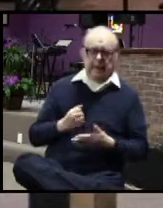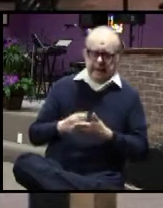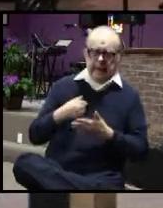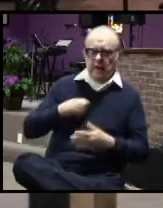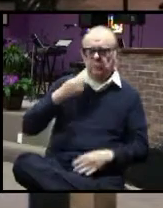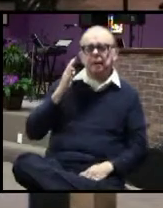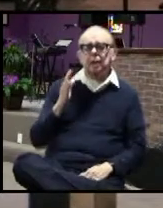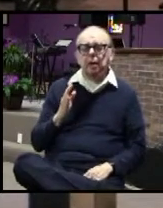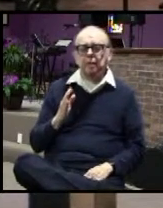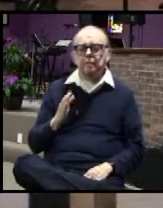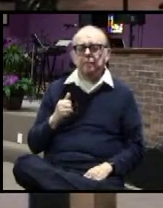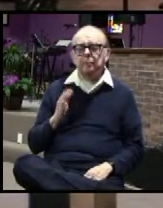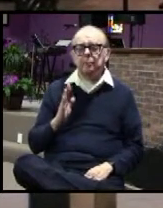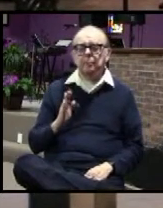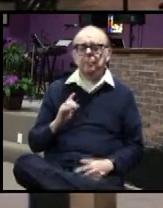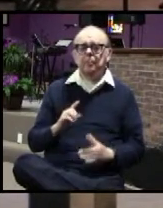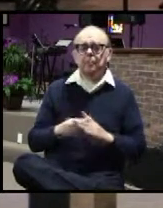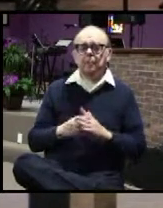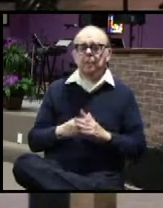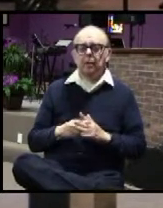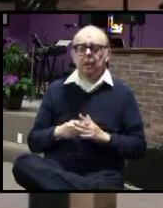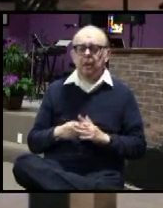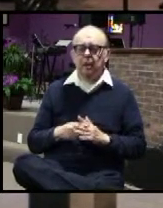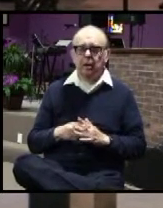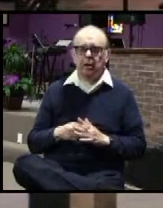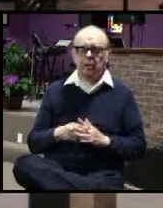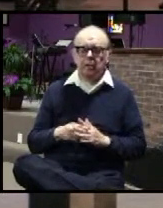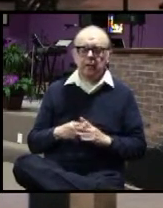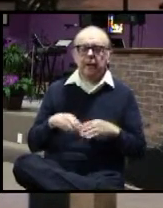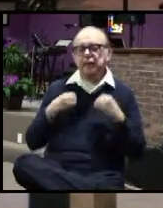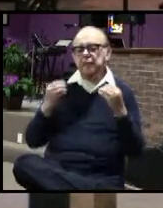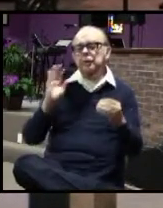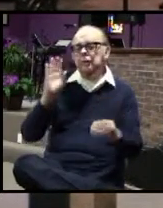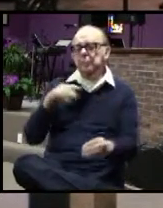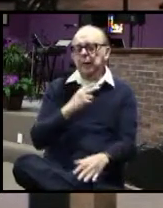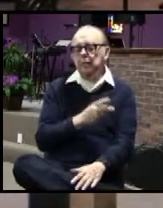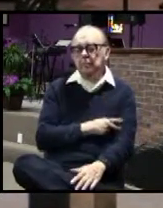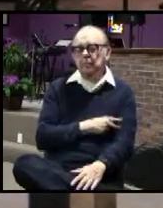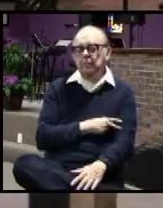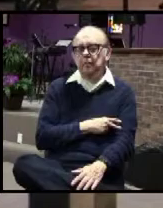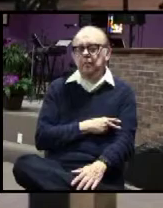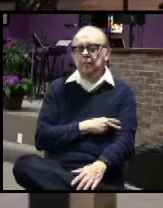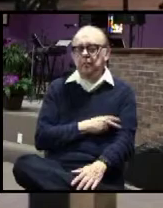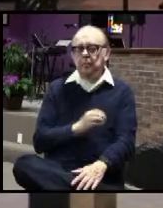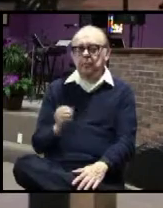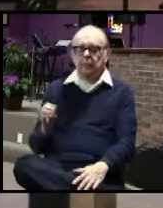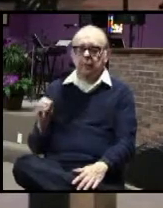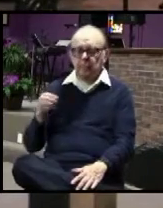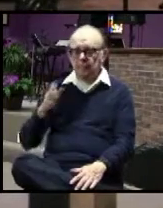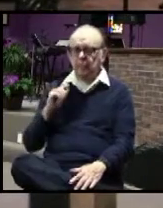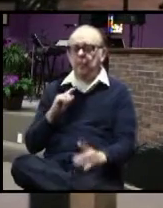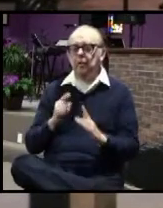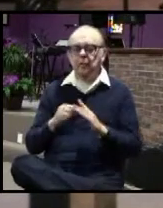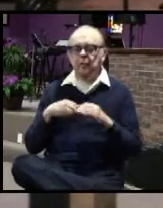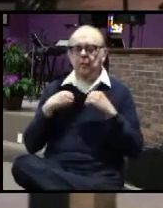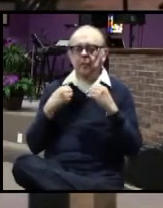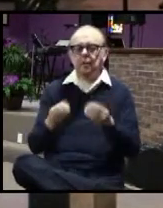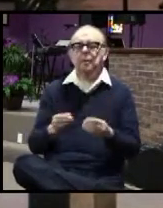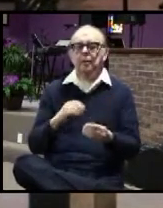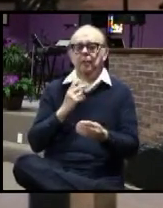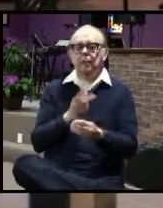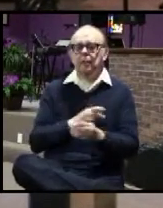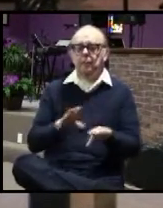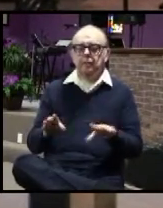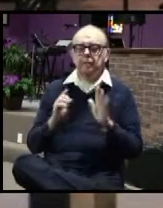me? And God begins to start putting his power in your vessel. And he starts giving you the power